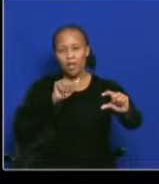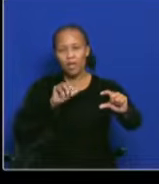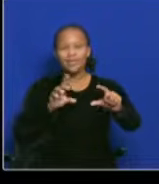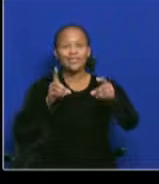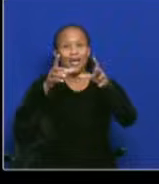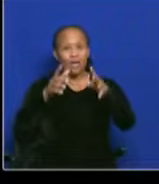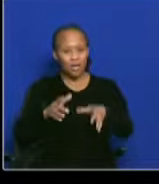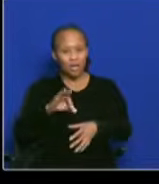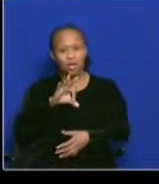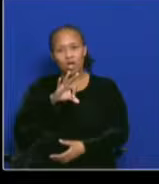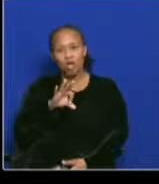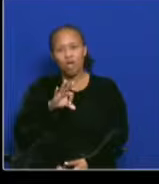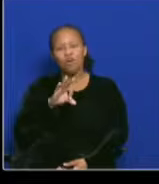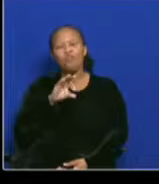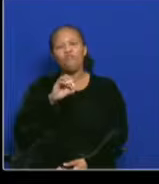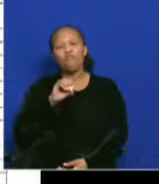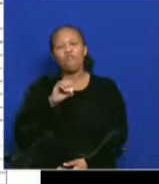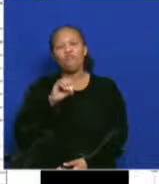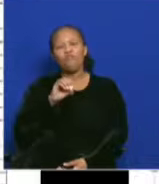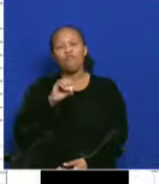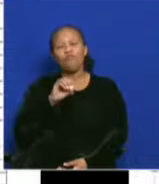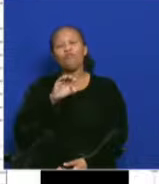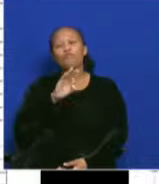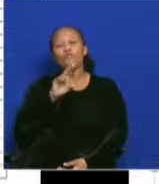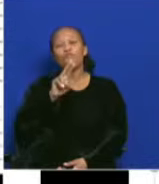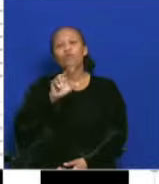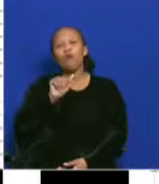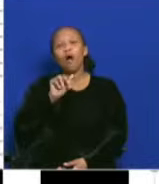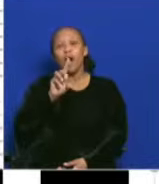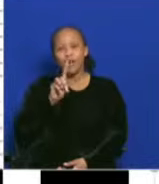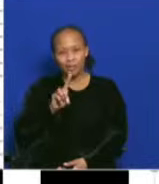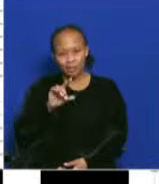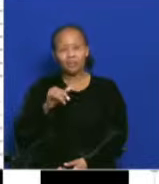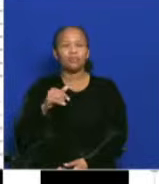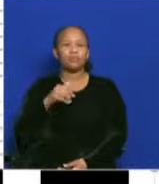Udemans. I'm not sure if I'm pronouncing it correctly.